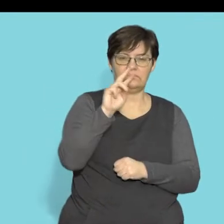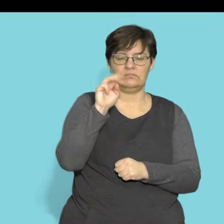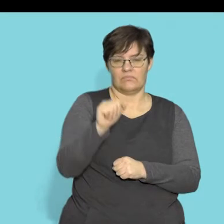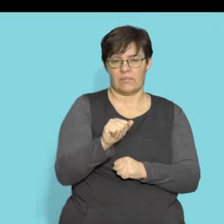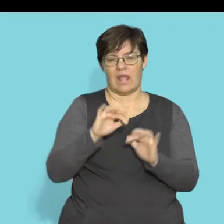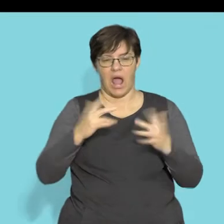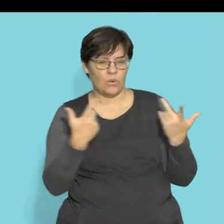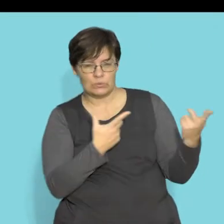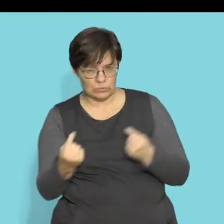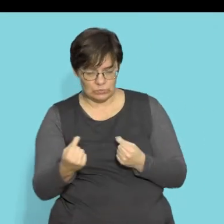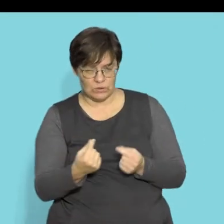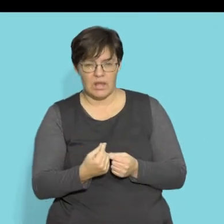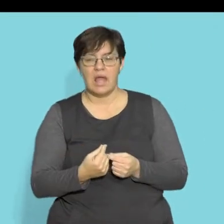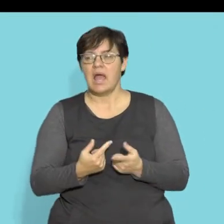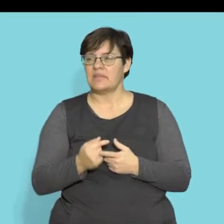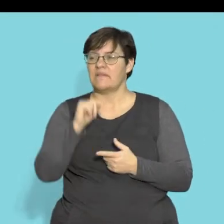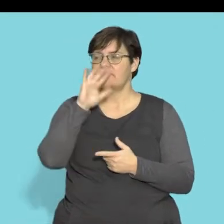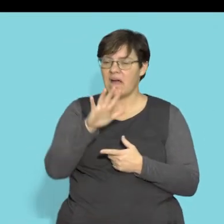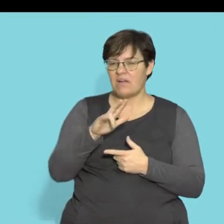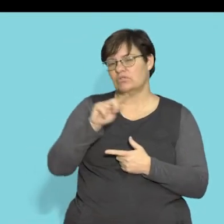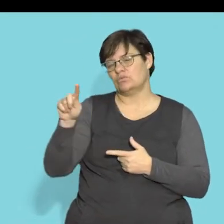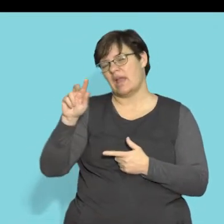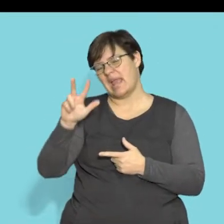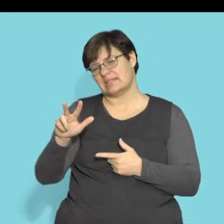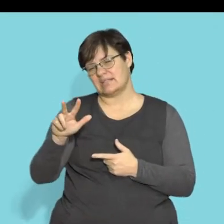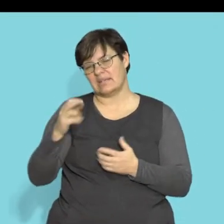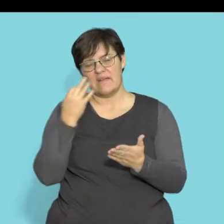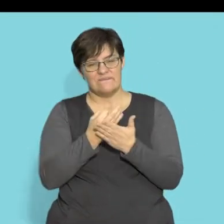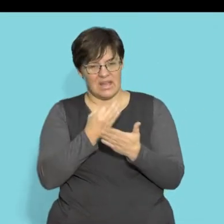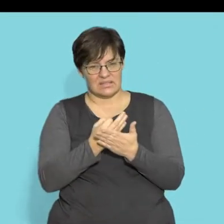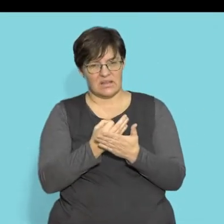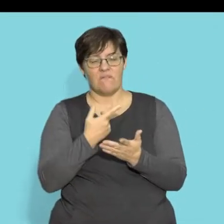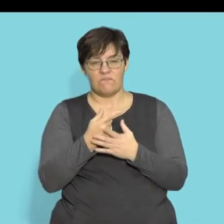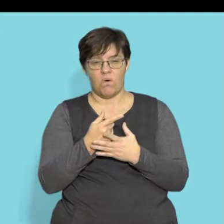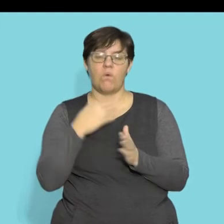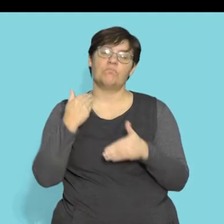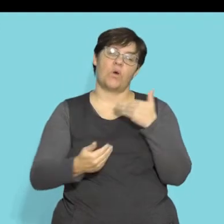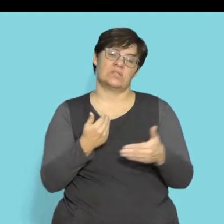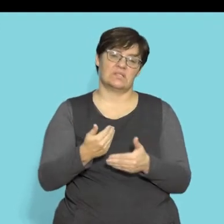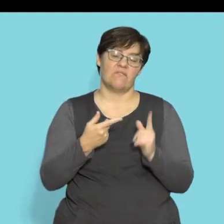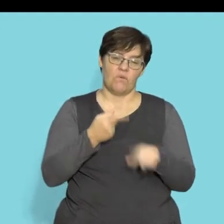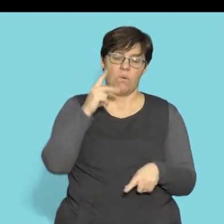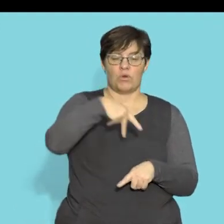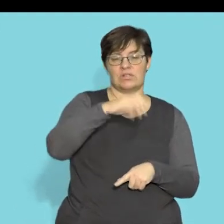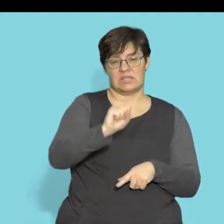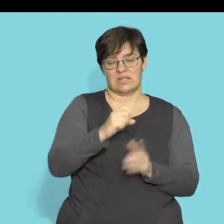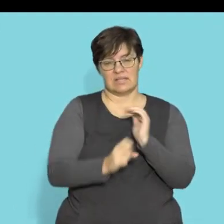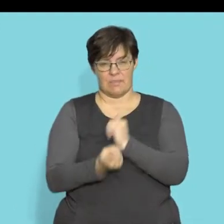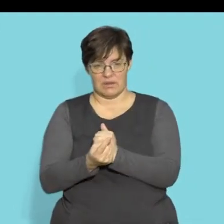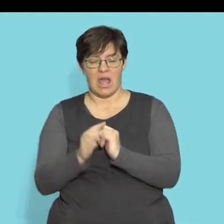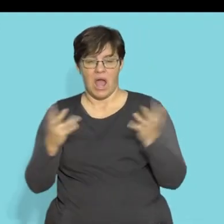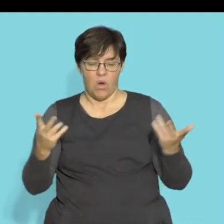of RNA, and then at least 5 to 8 of the facts required for the process of protein synthesis, where you